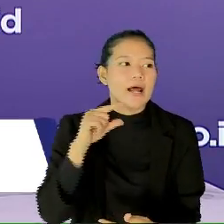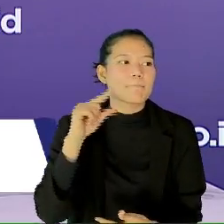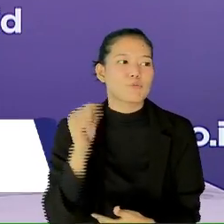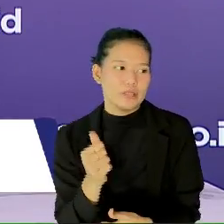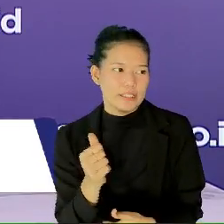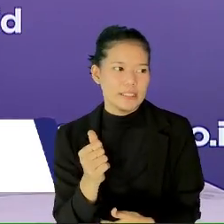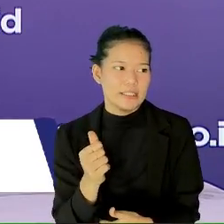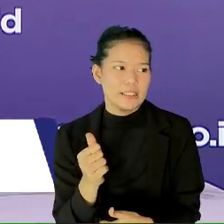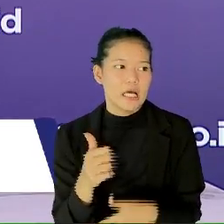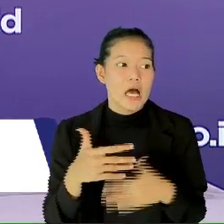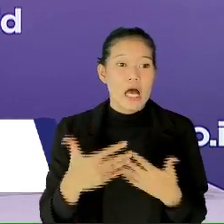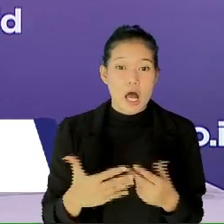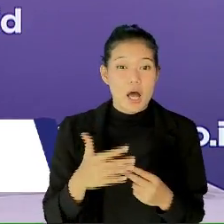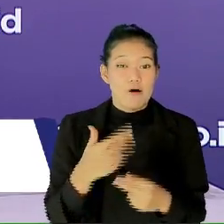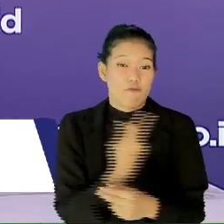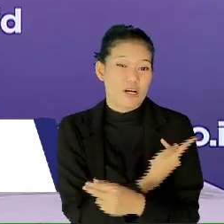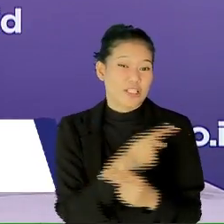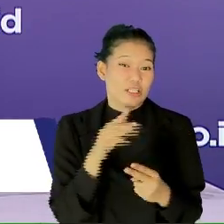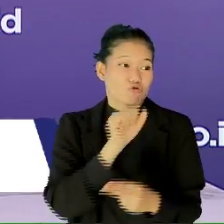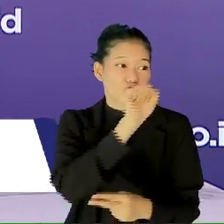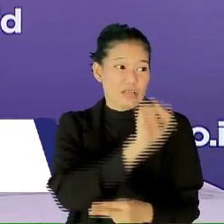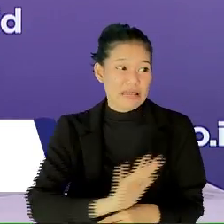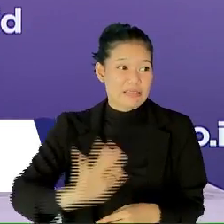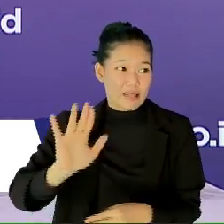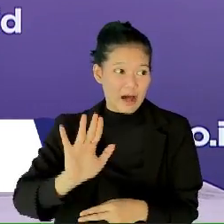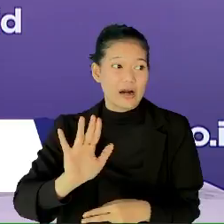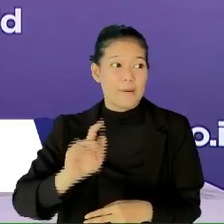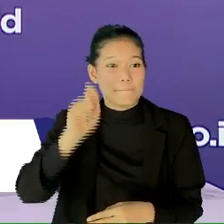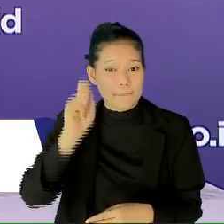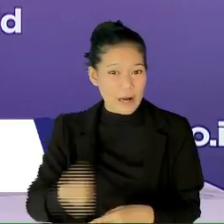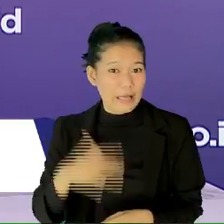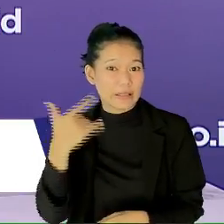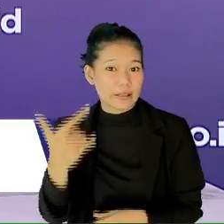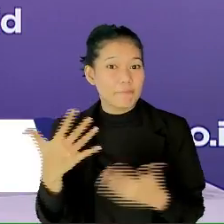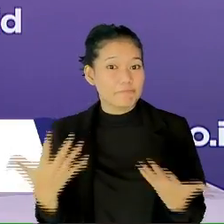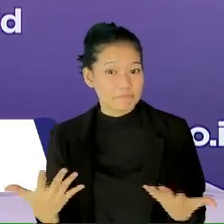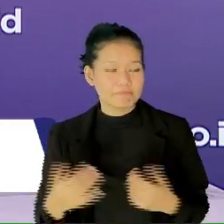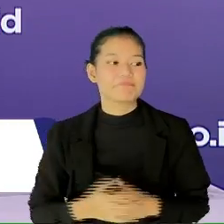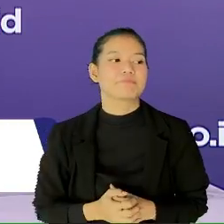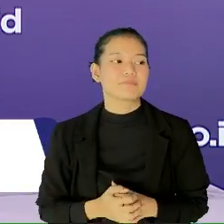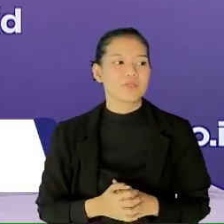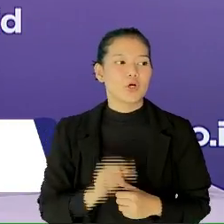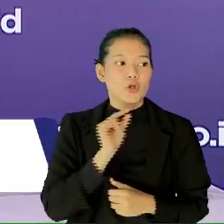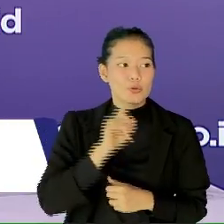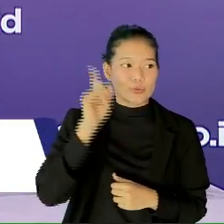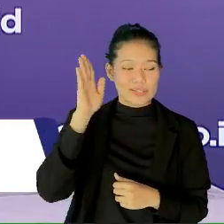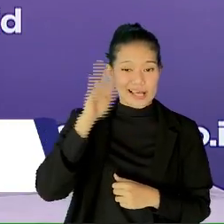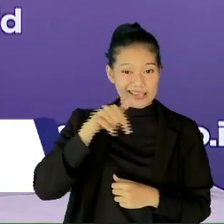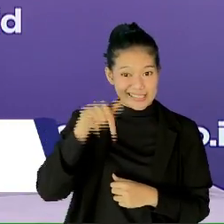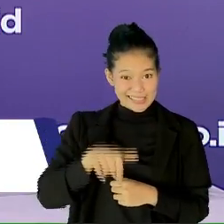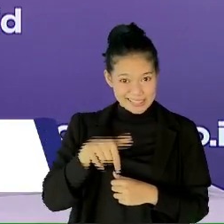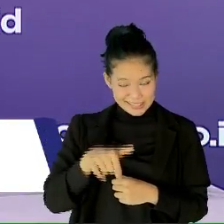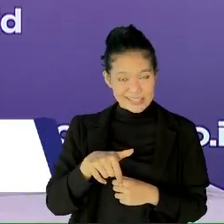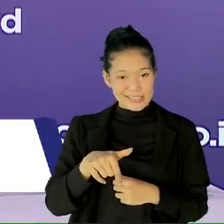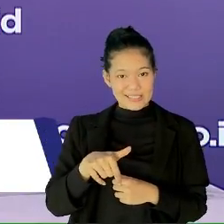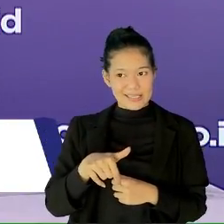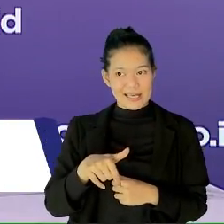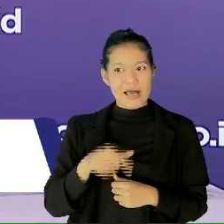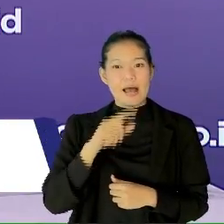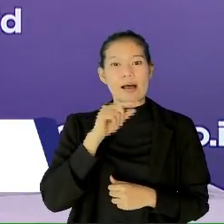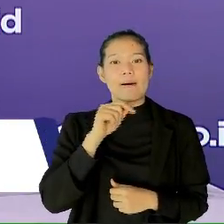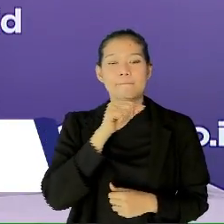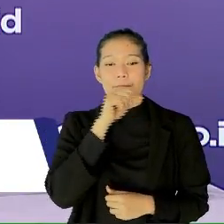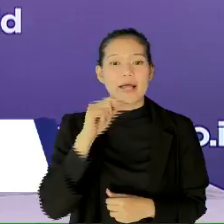used or retested? Okay, at present, the Merah Putih vaccine is